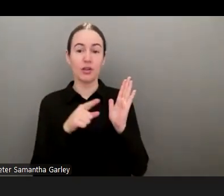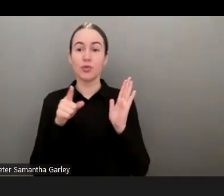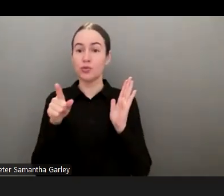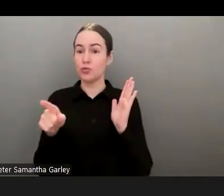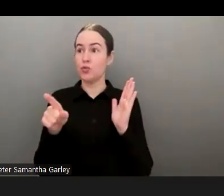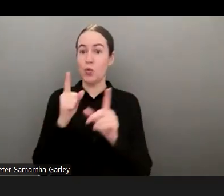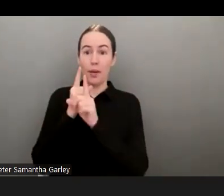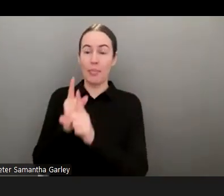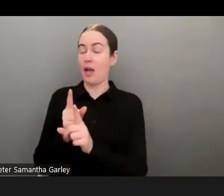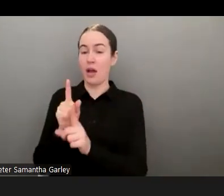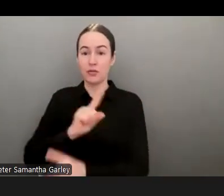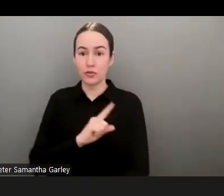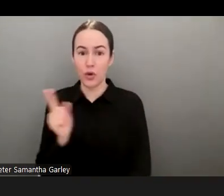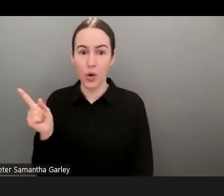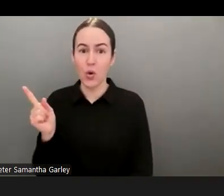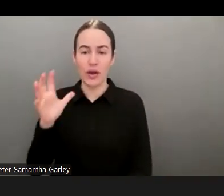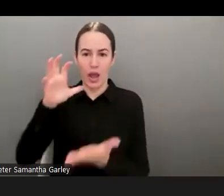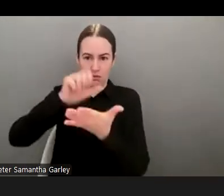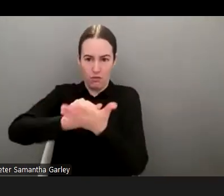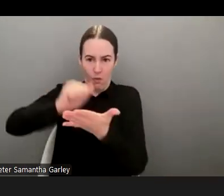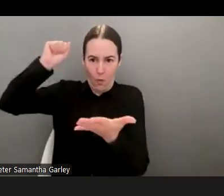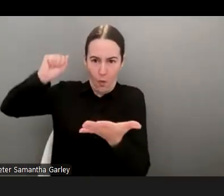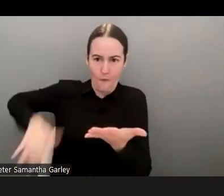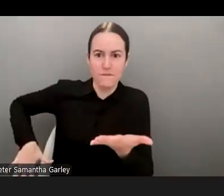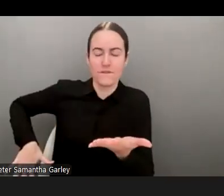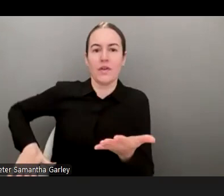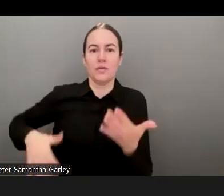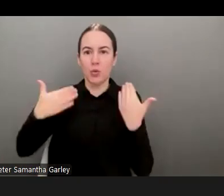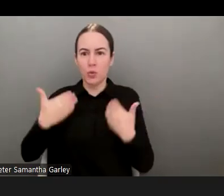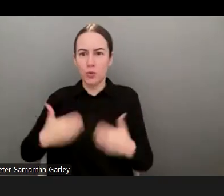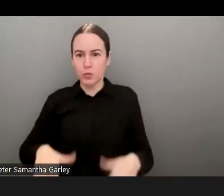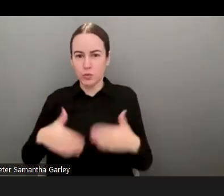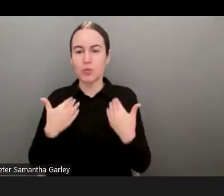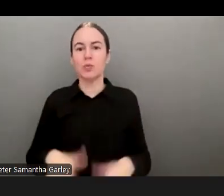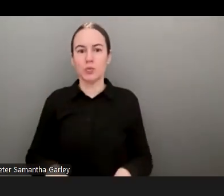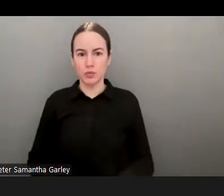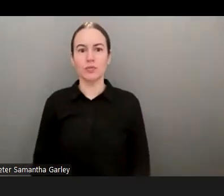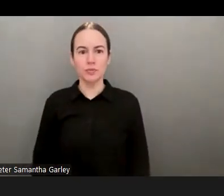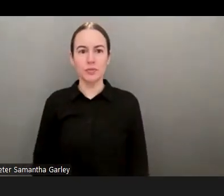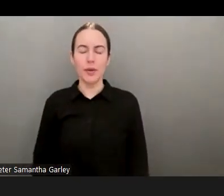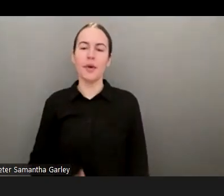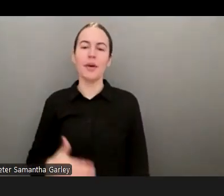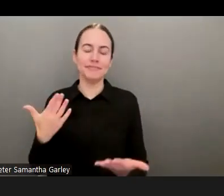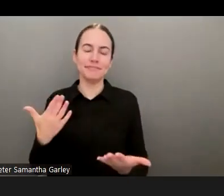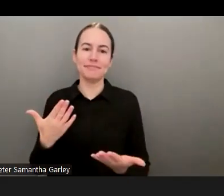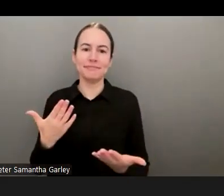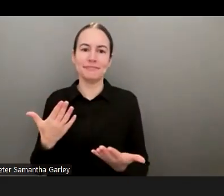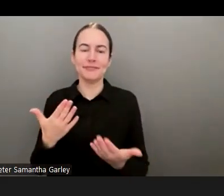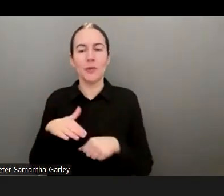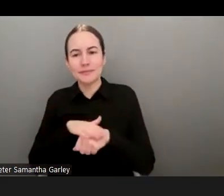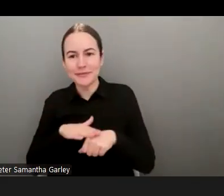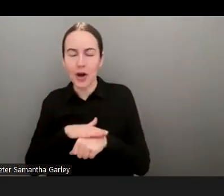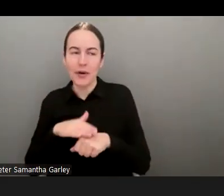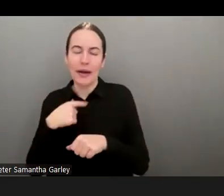which to me is kind of the ultimate threat. But I think this penalty question, it comes up all the time. So excuse me for focusing on it for a while,